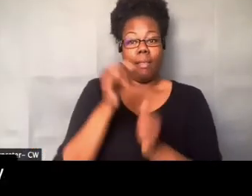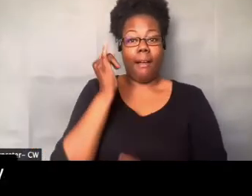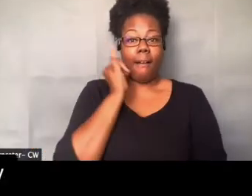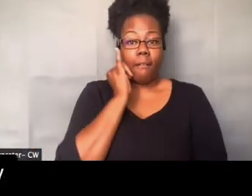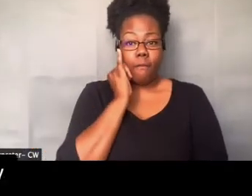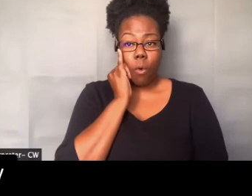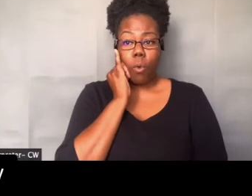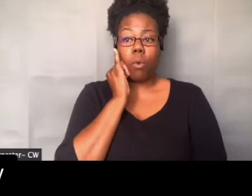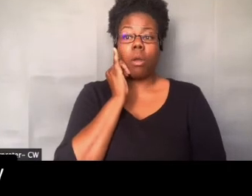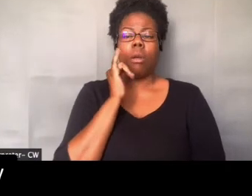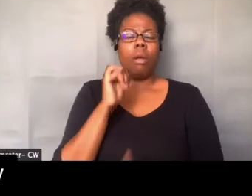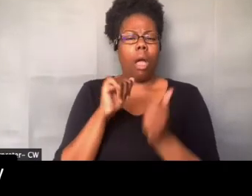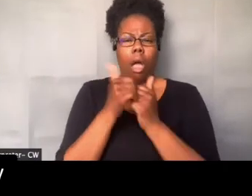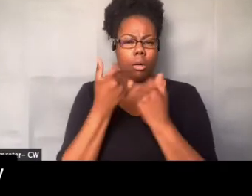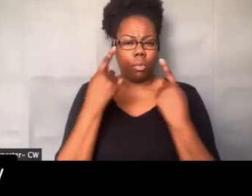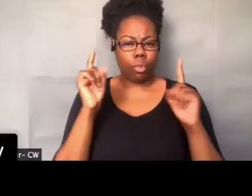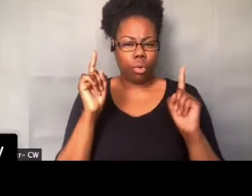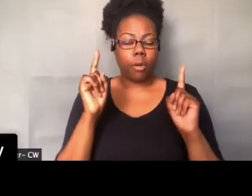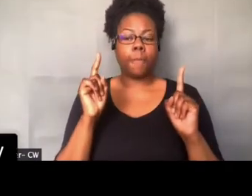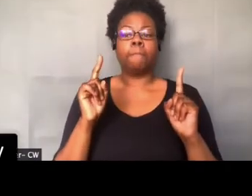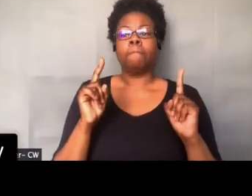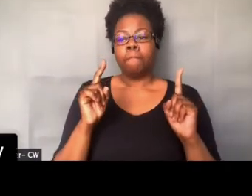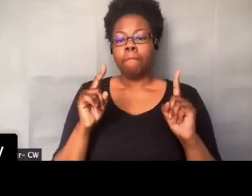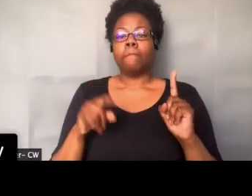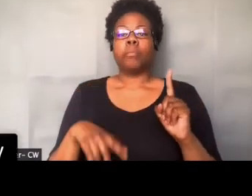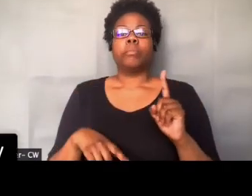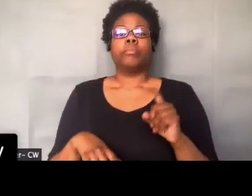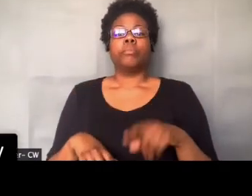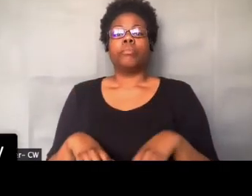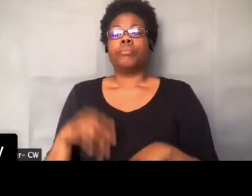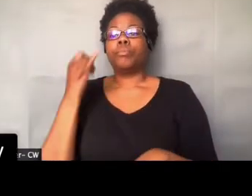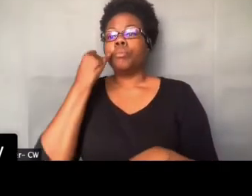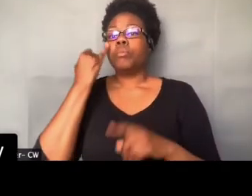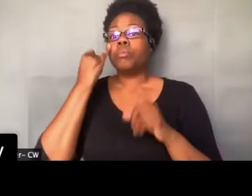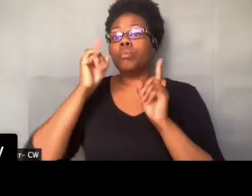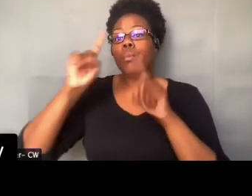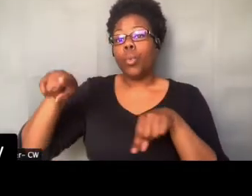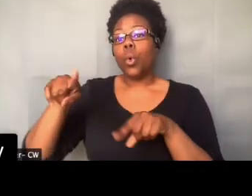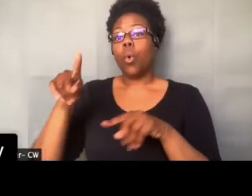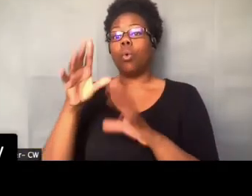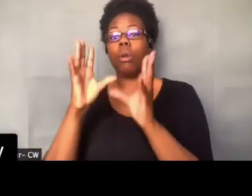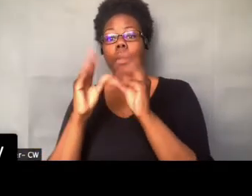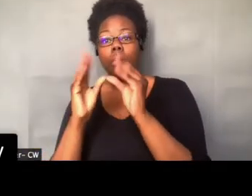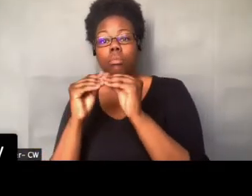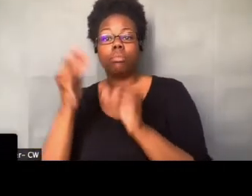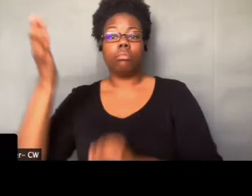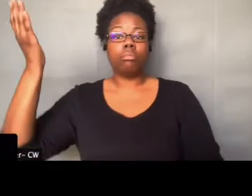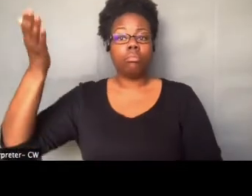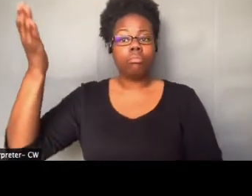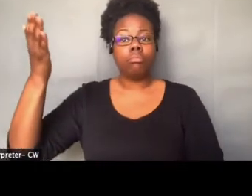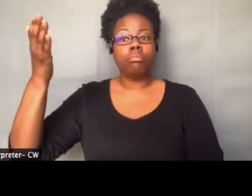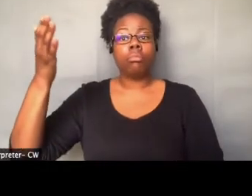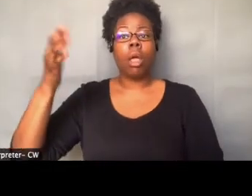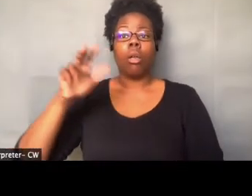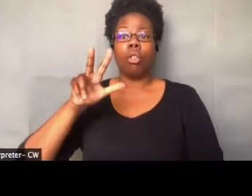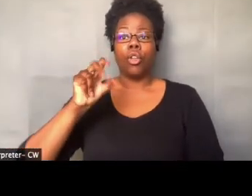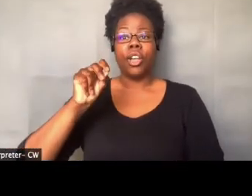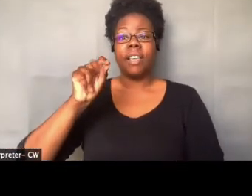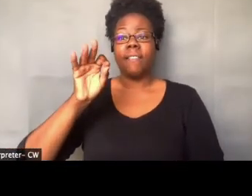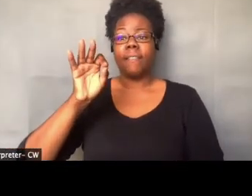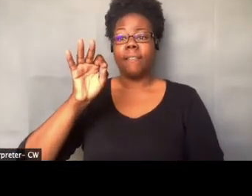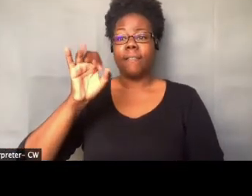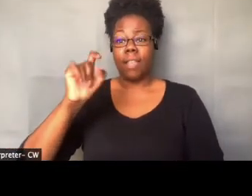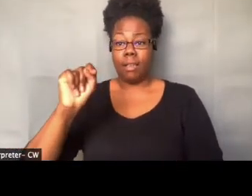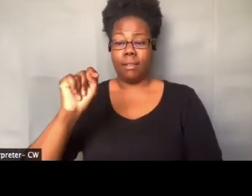the table. So let's say you go to a lecture, a small room like 30 feet away, put it down right on where the